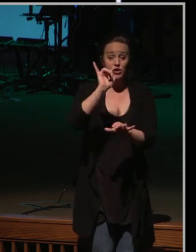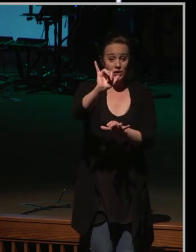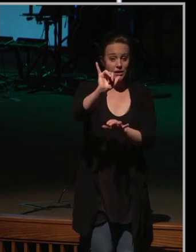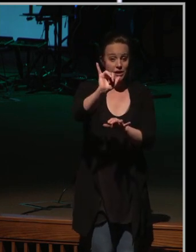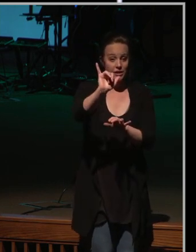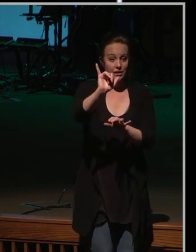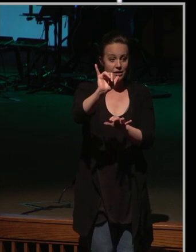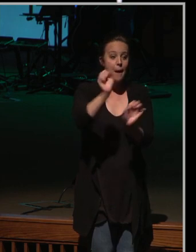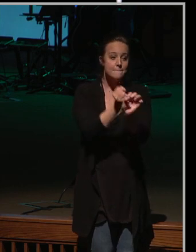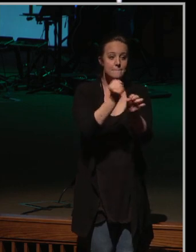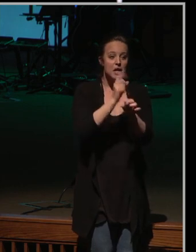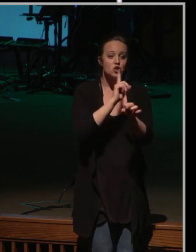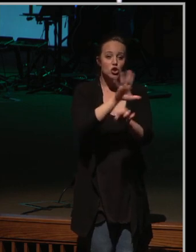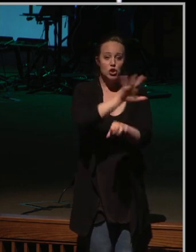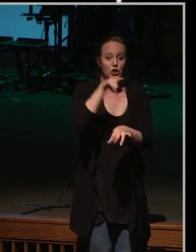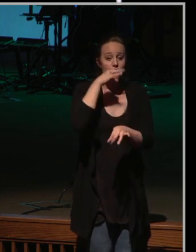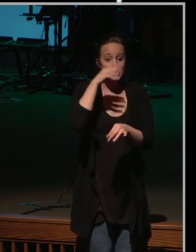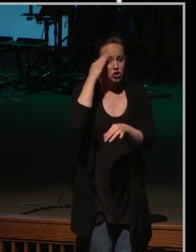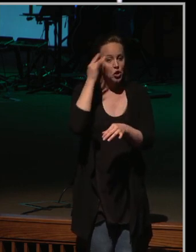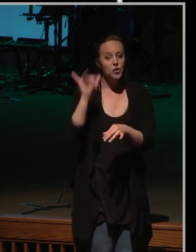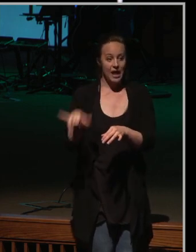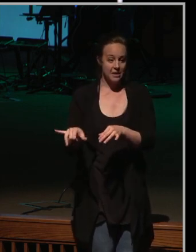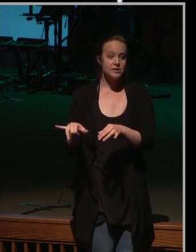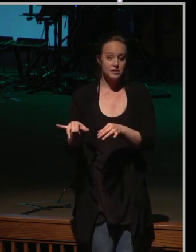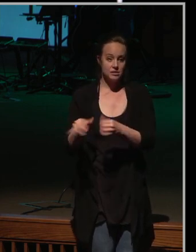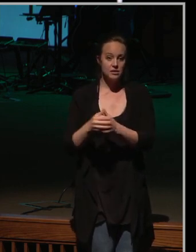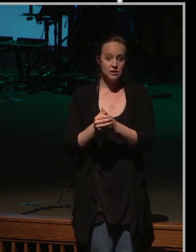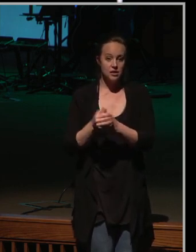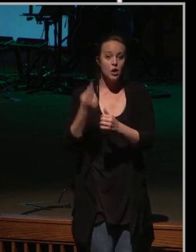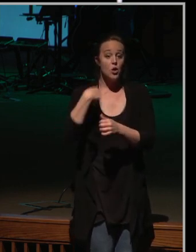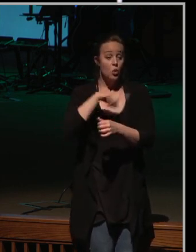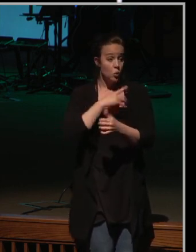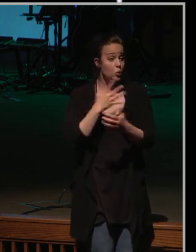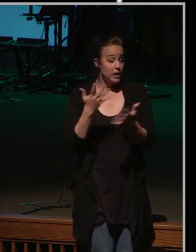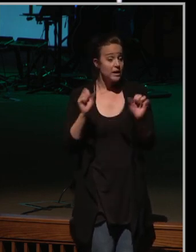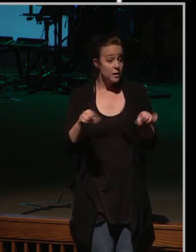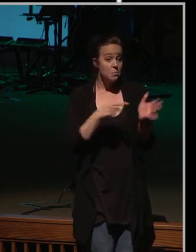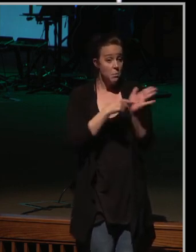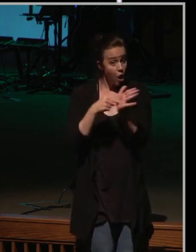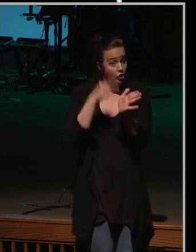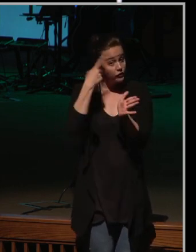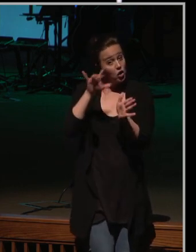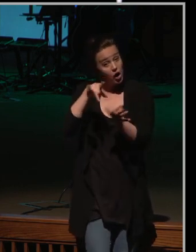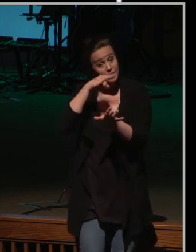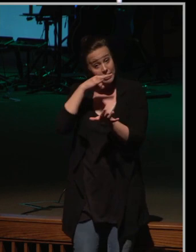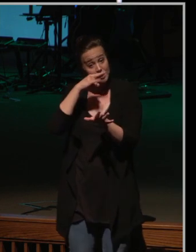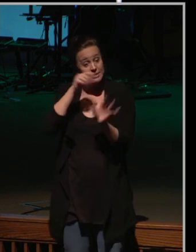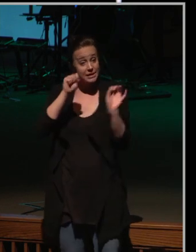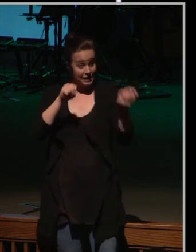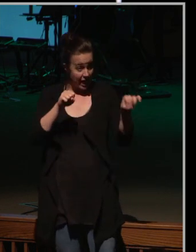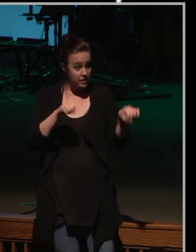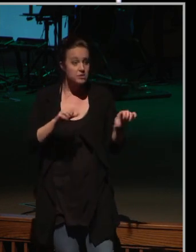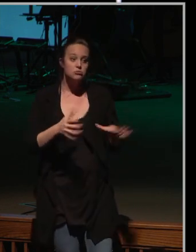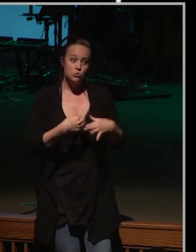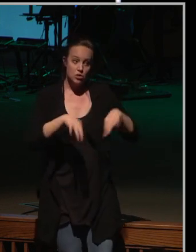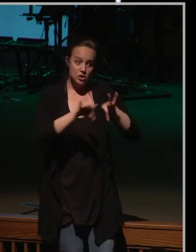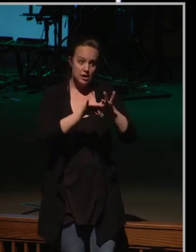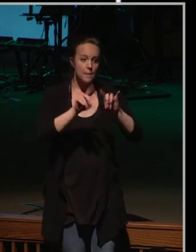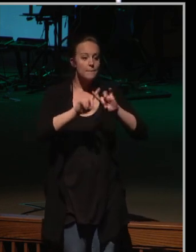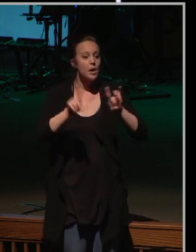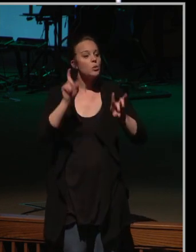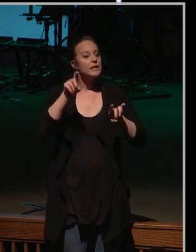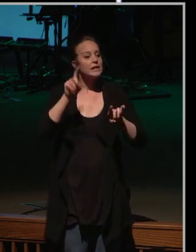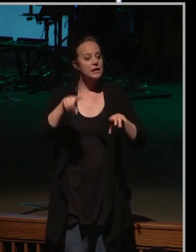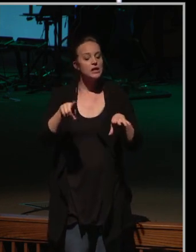Not only do we model the things that we want our kids to see, but we actively train them. We lead them away from the things that the world